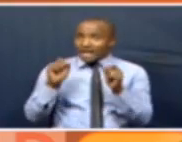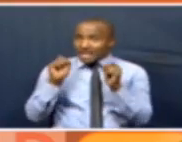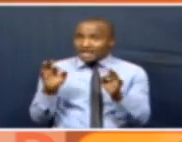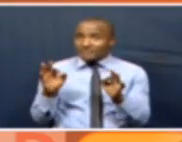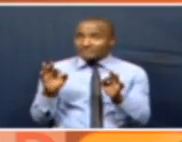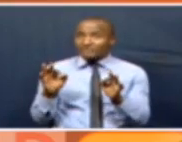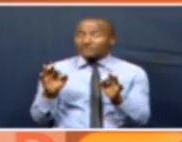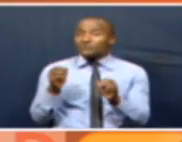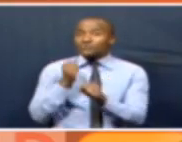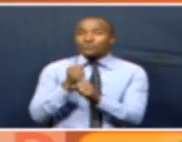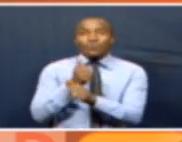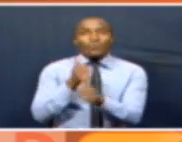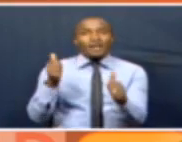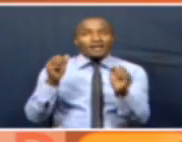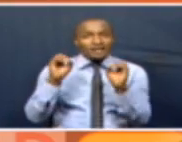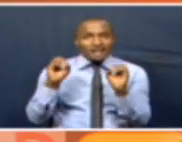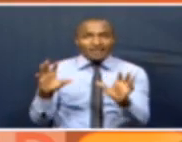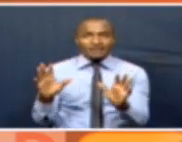do it properly,